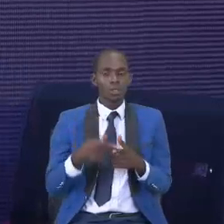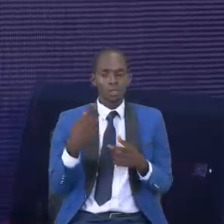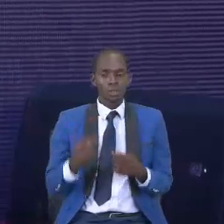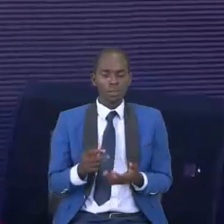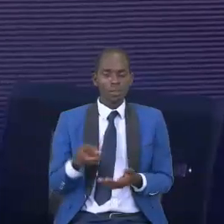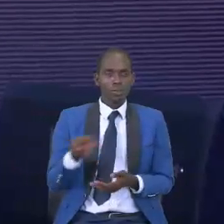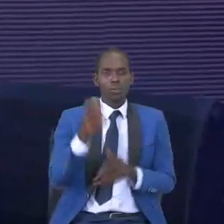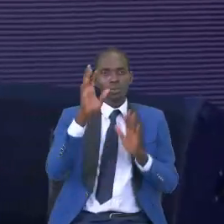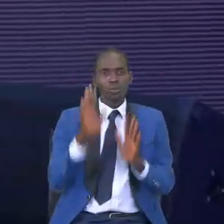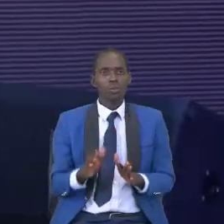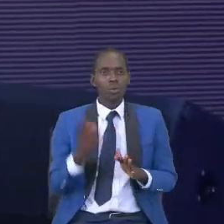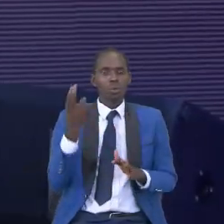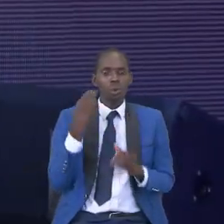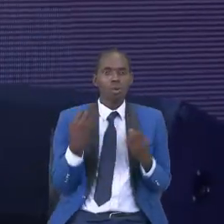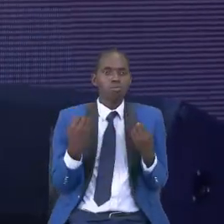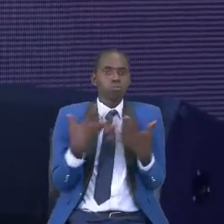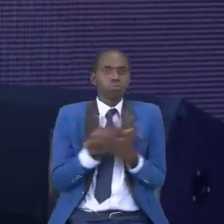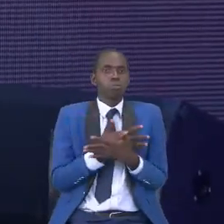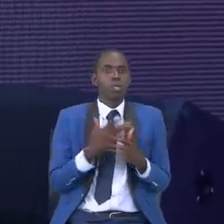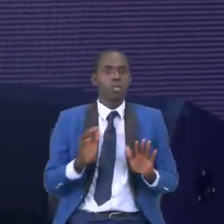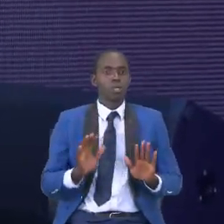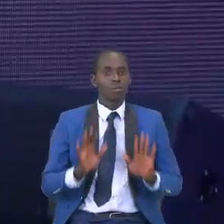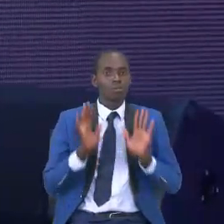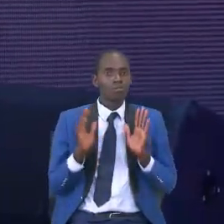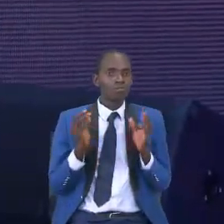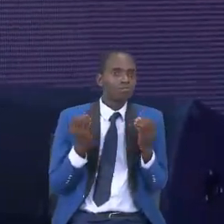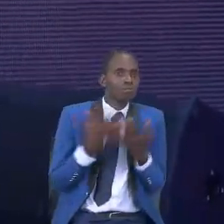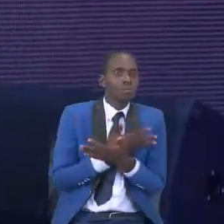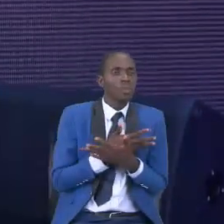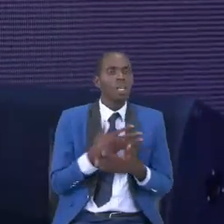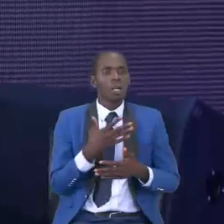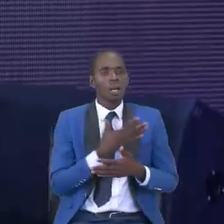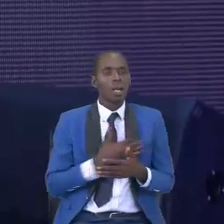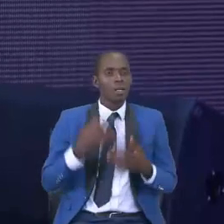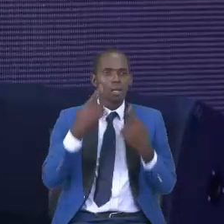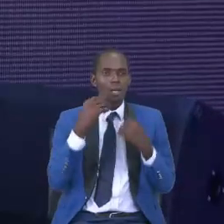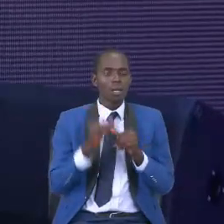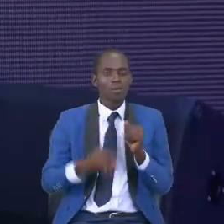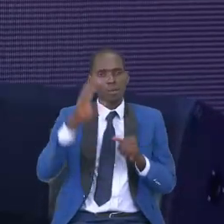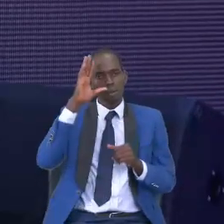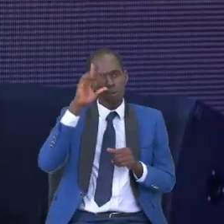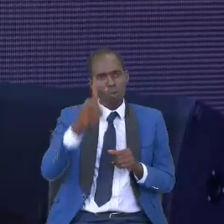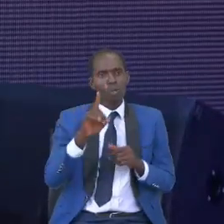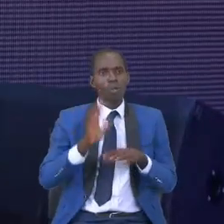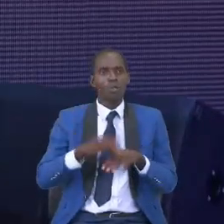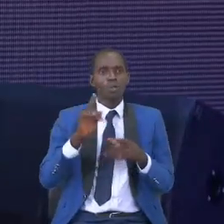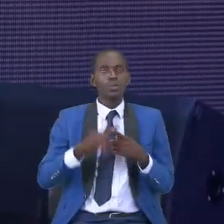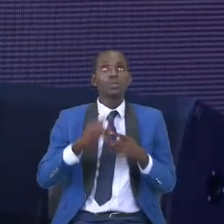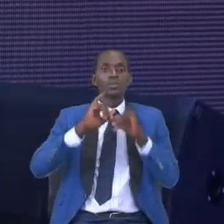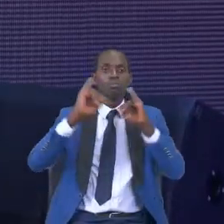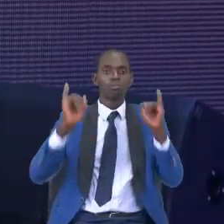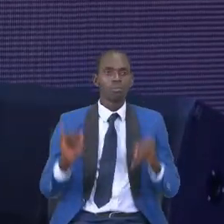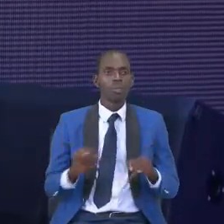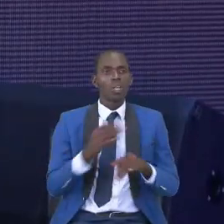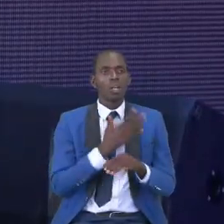were afraid and cried every man unto his God and cast forth the wares that